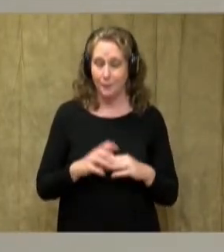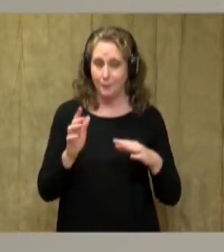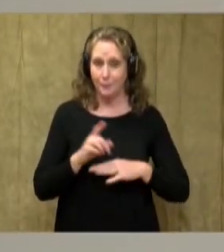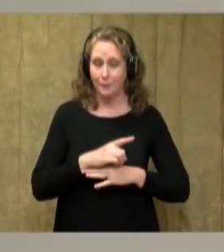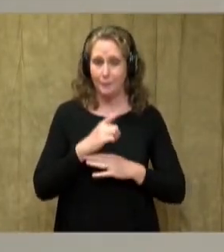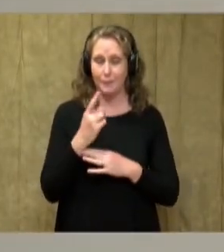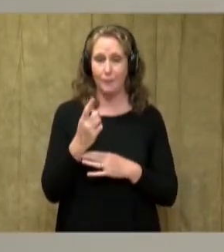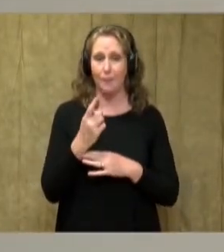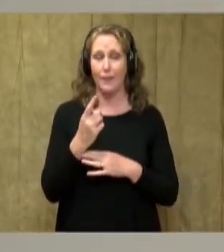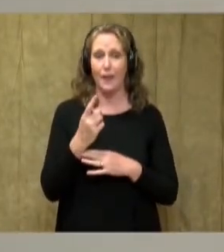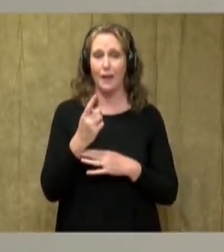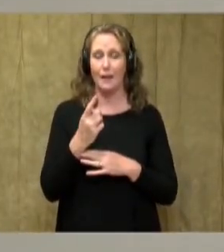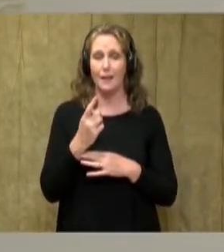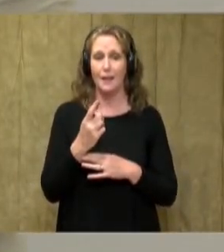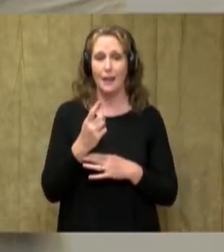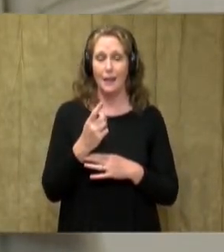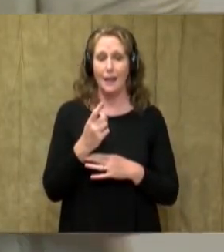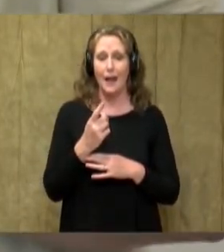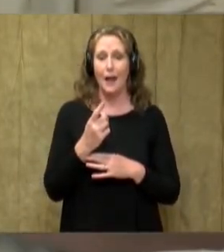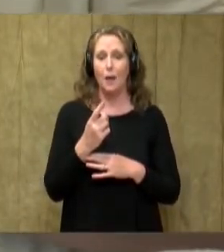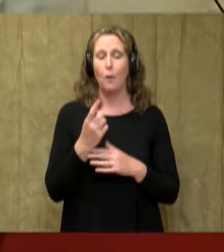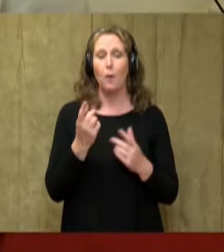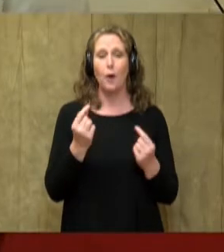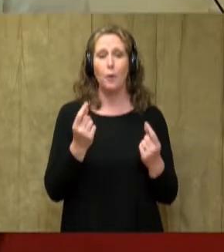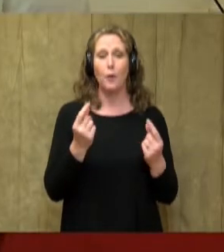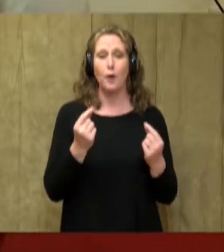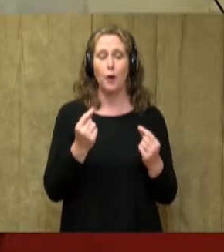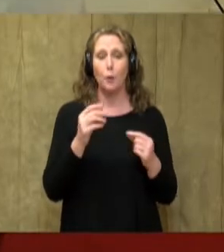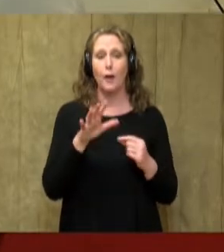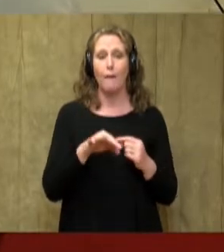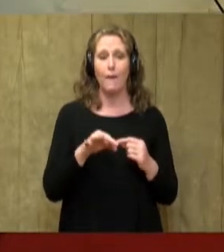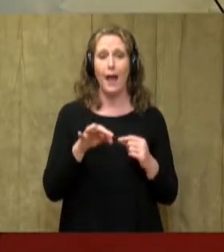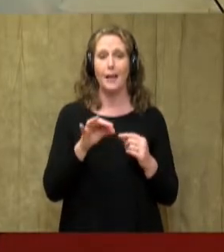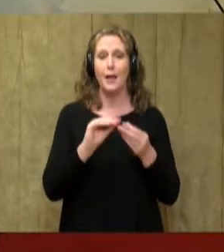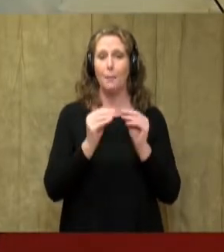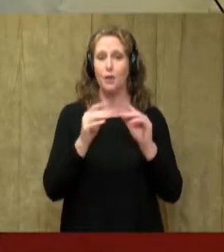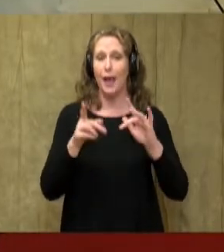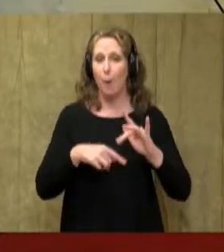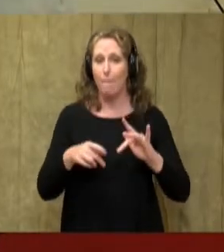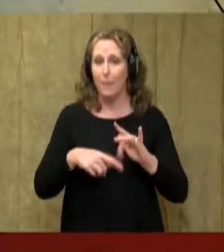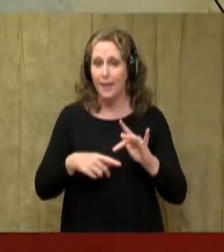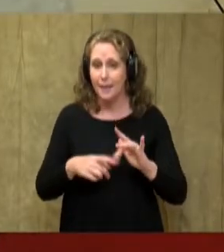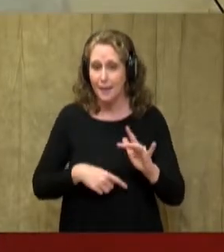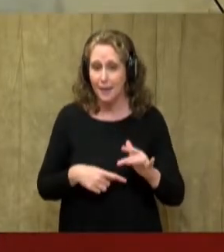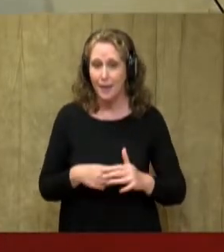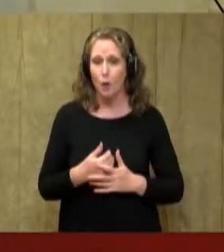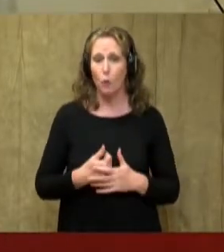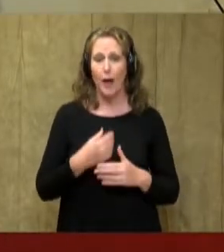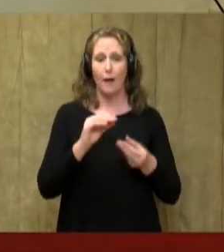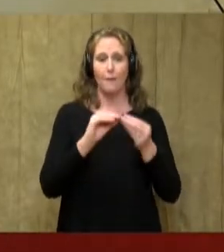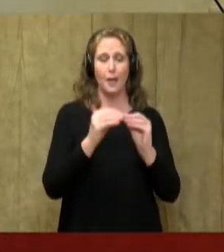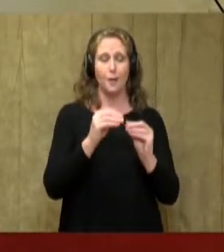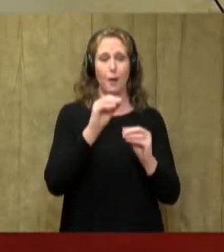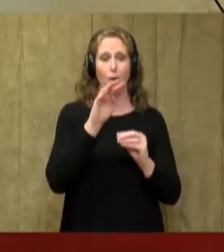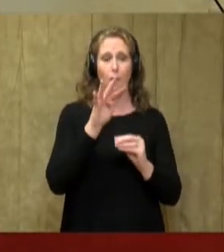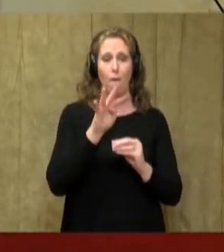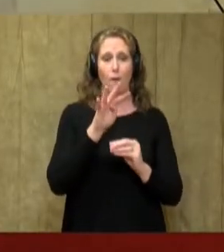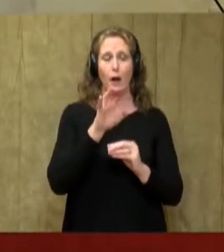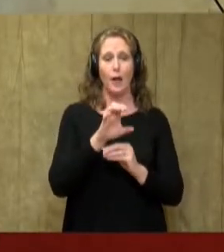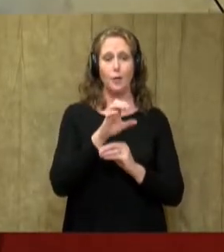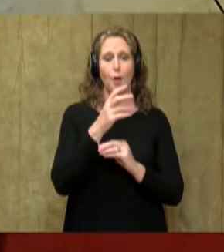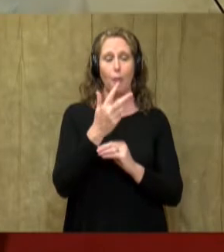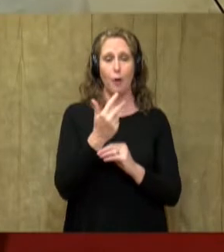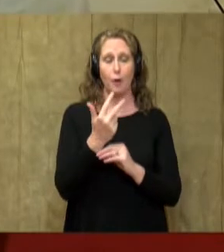today we're going to start out with writing the missing numbers. So if we look right here, we have the number